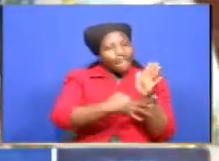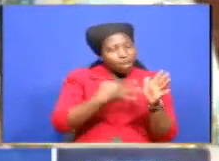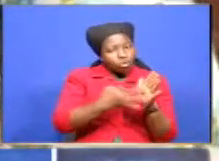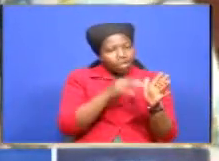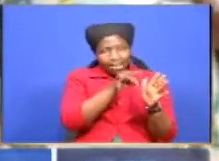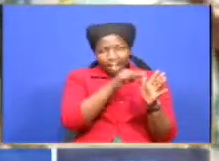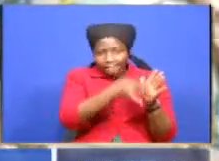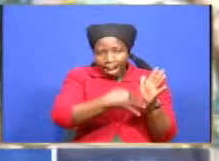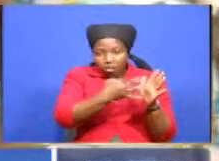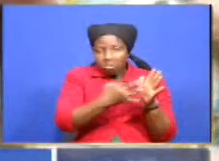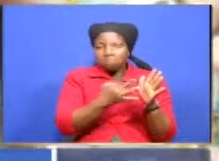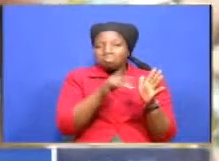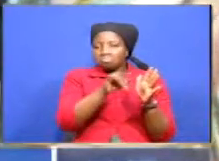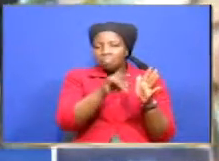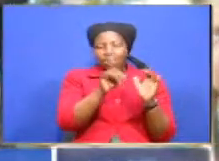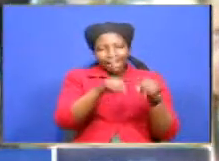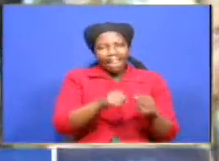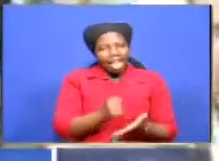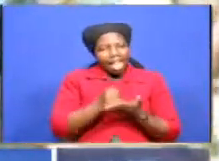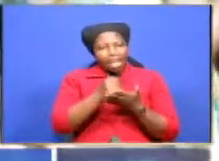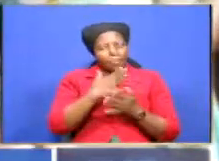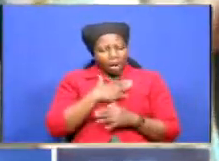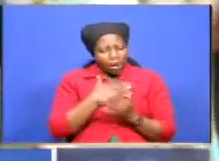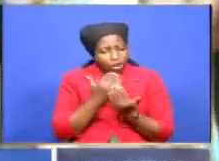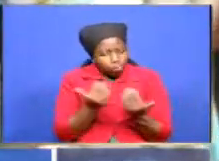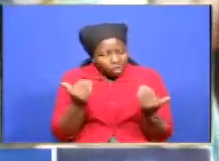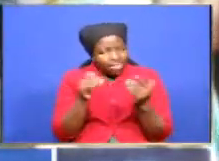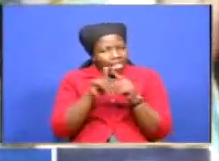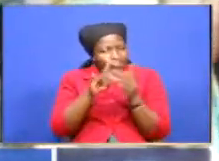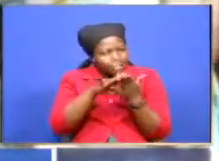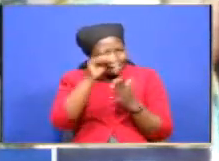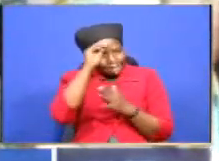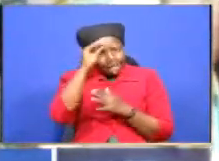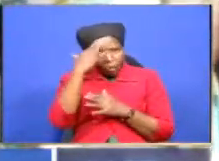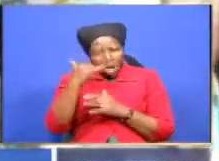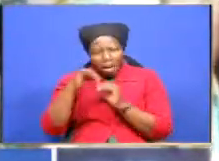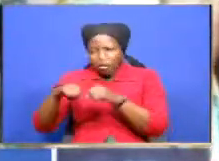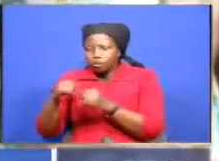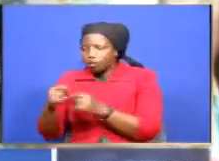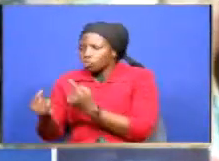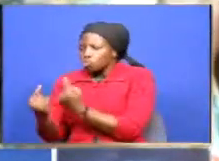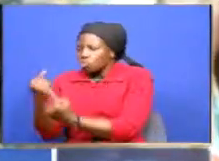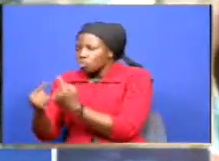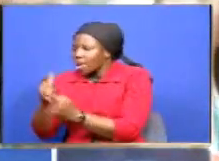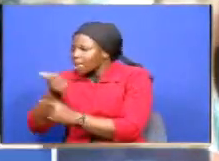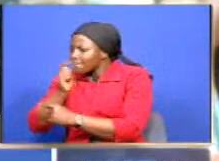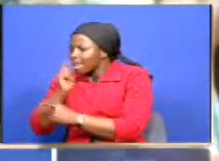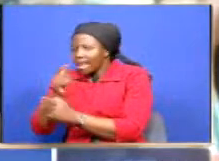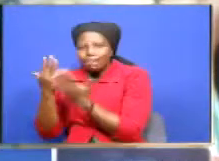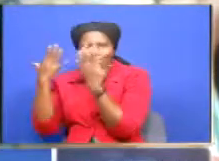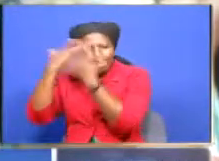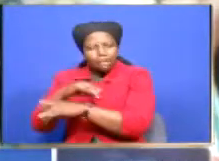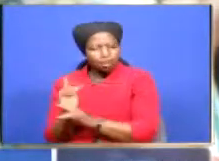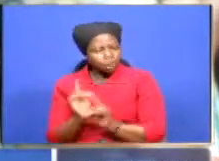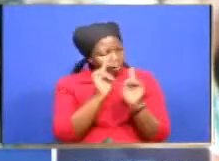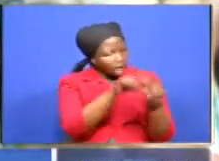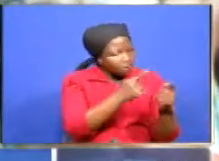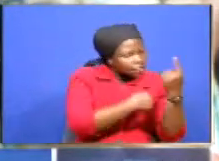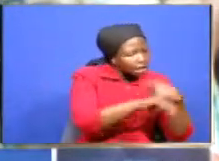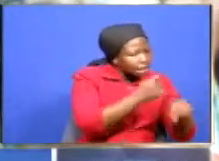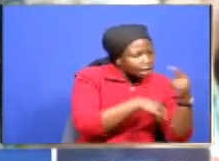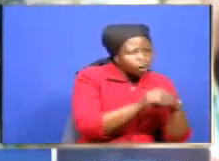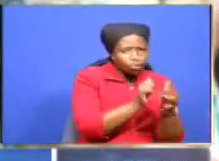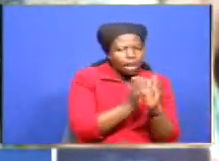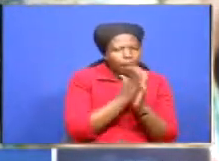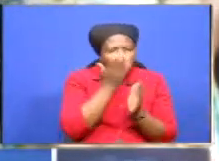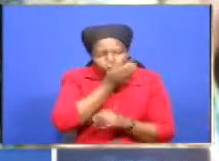wetu hata kwa kusoma. Kwa sababu tungelikuwa tunapika kidheri usiku, tunakuja tunausa hapa usubuhi na uji, tunalipia watoto